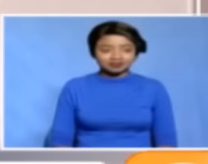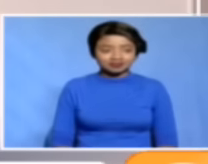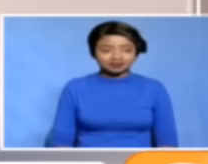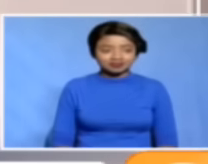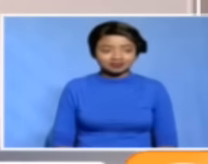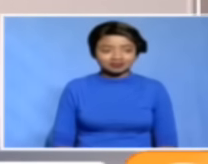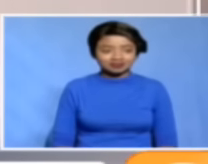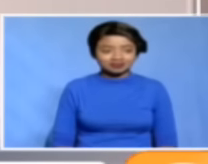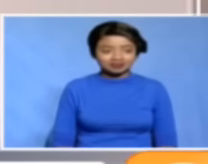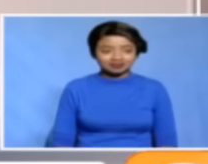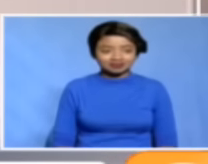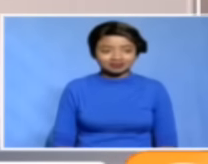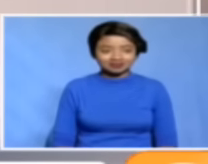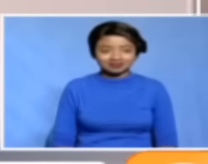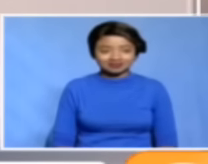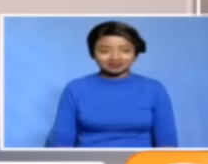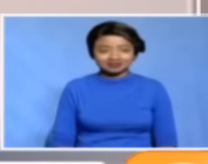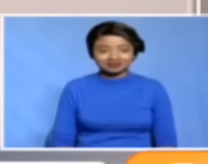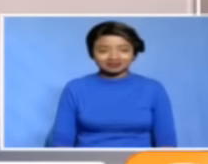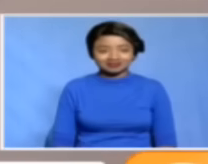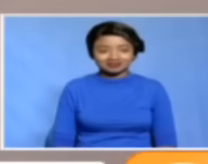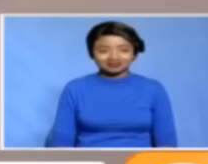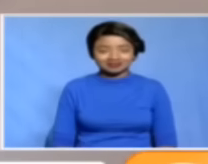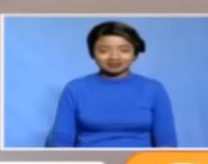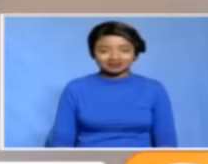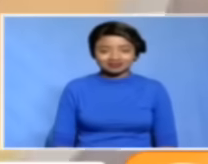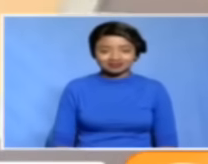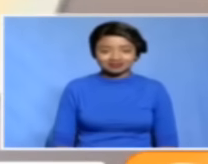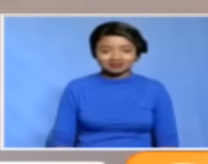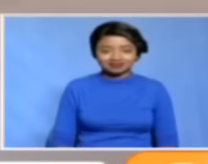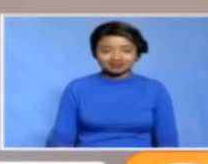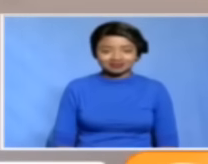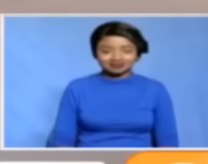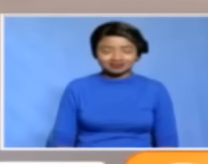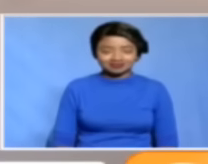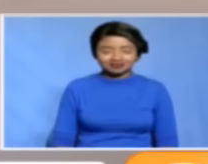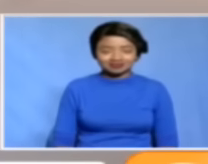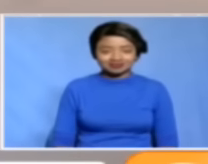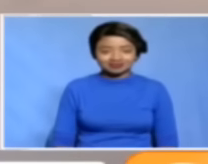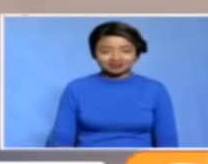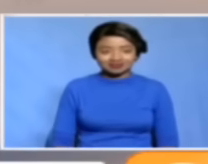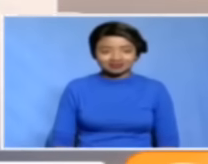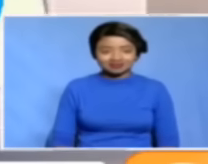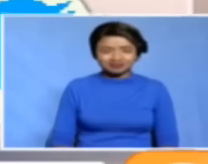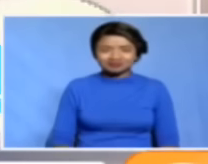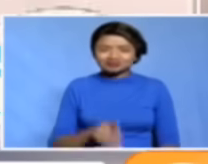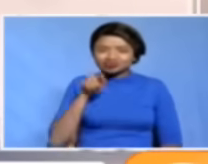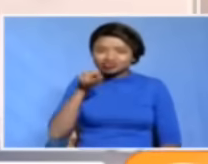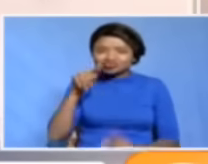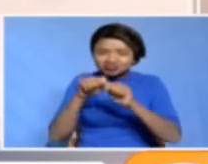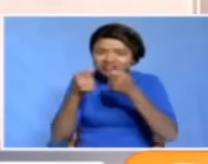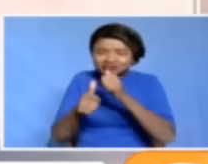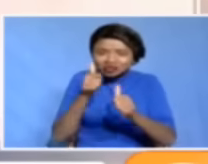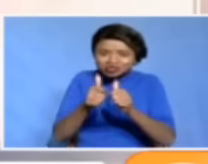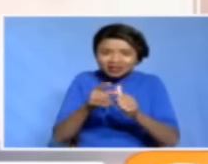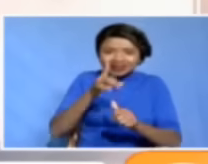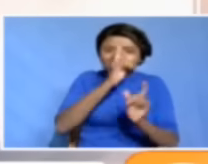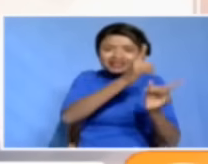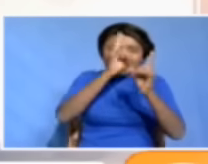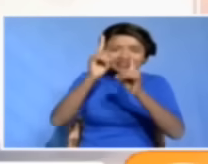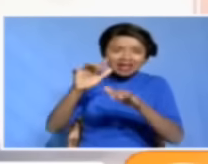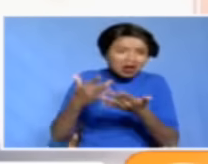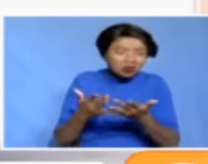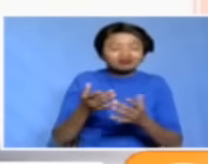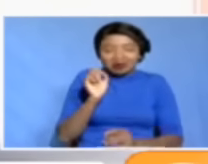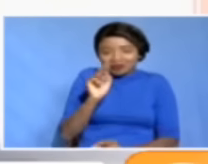Churiot, together with Tangatanga team. Forget about it. Which team are you in, by the way? Is yes, I mean, okay,